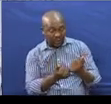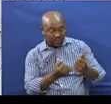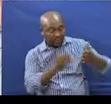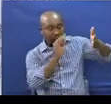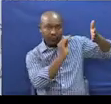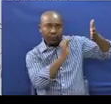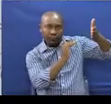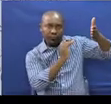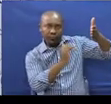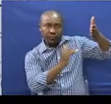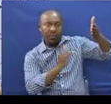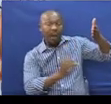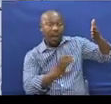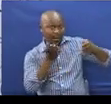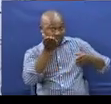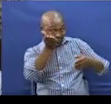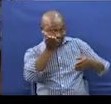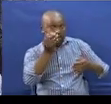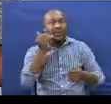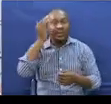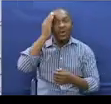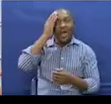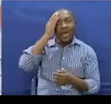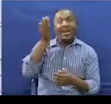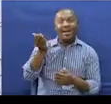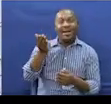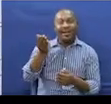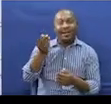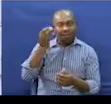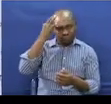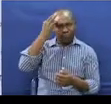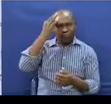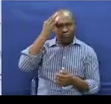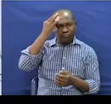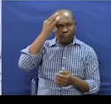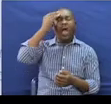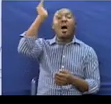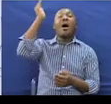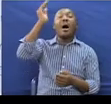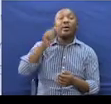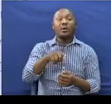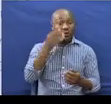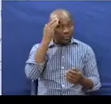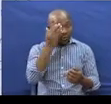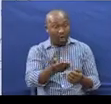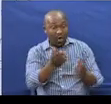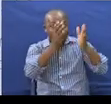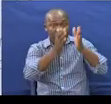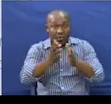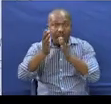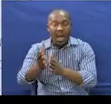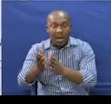is to make you aware, is to make you conscious about the whole topic of human populations. So